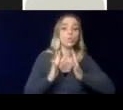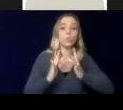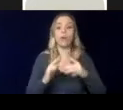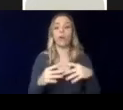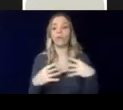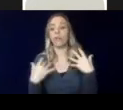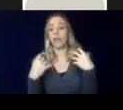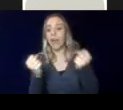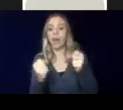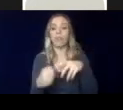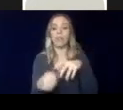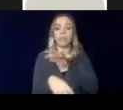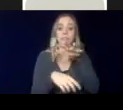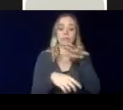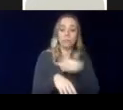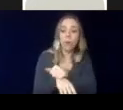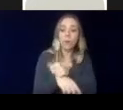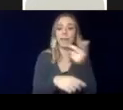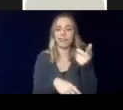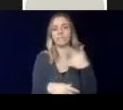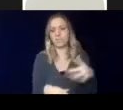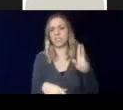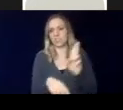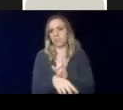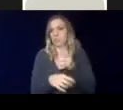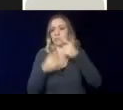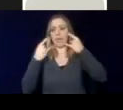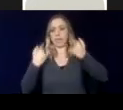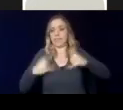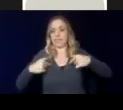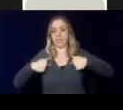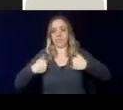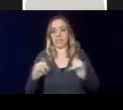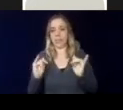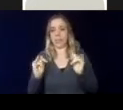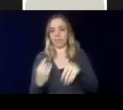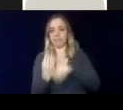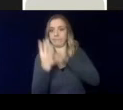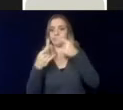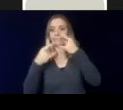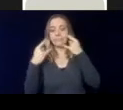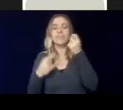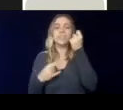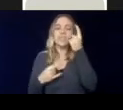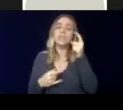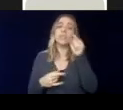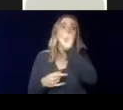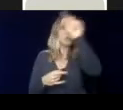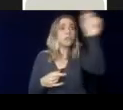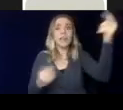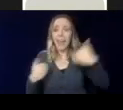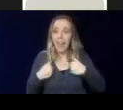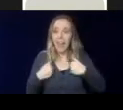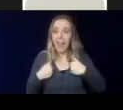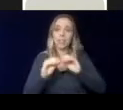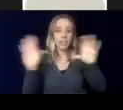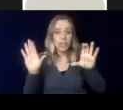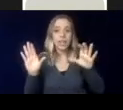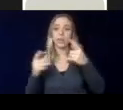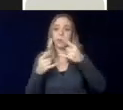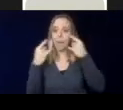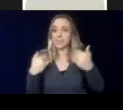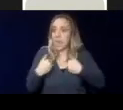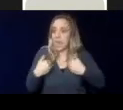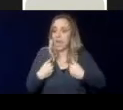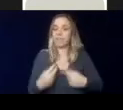we're wearing a mask. And it's important to understand that there are clear masks available. So we have two that are